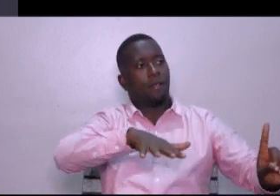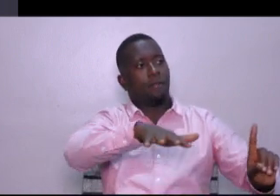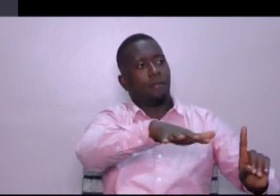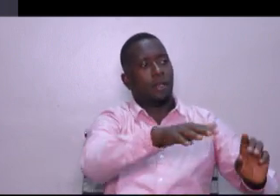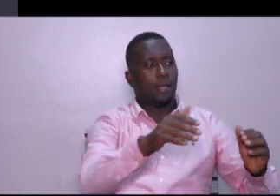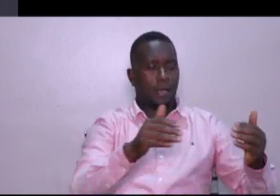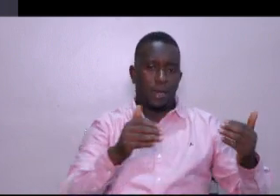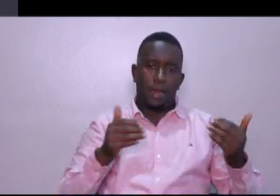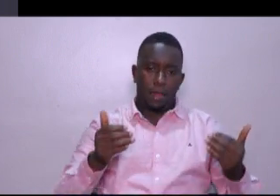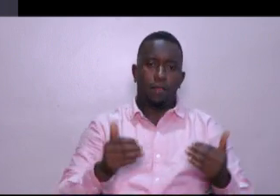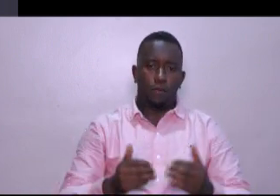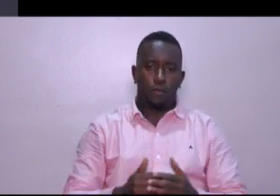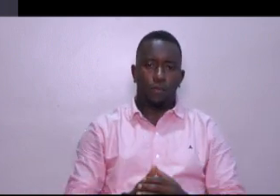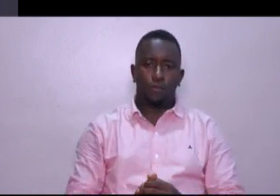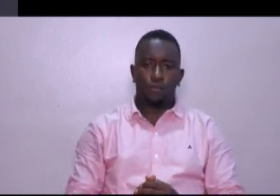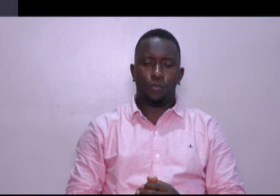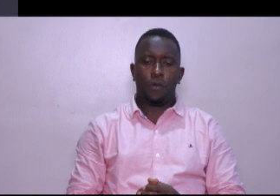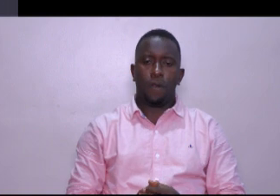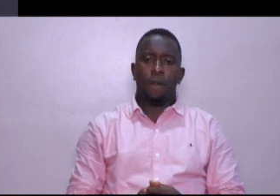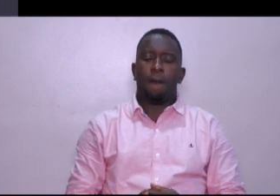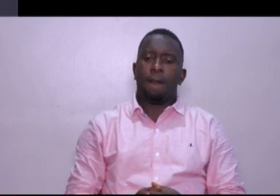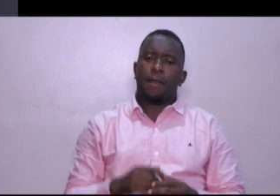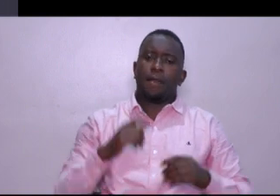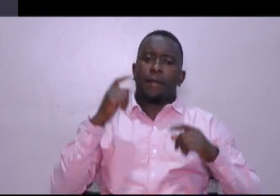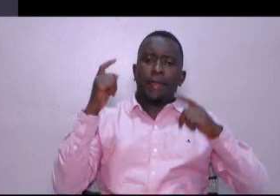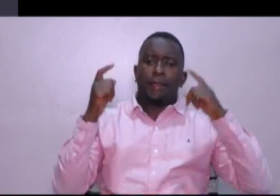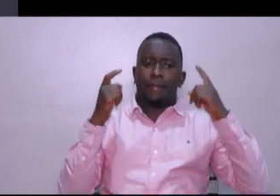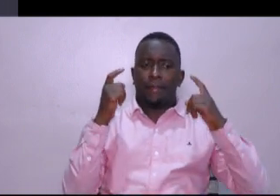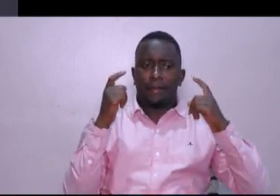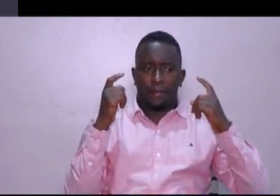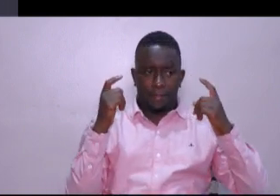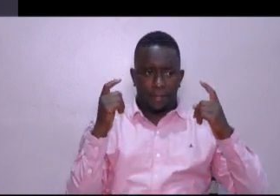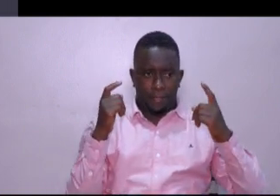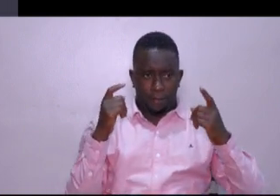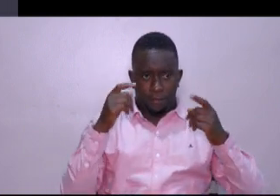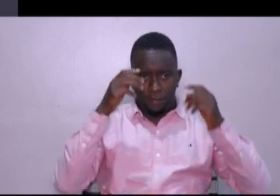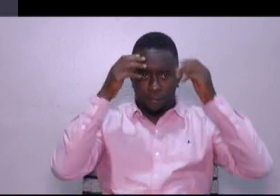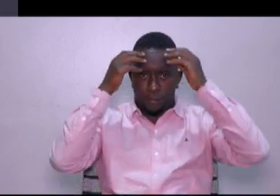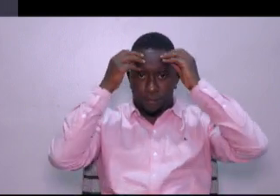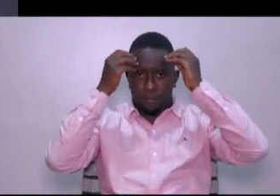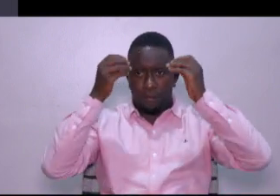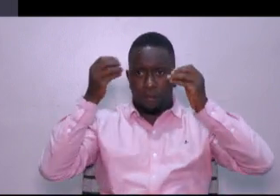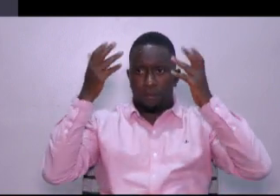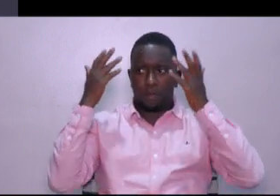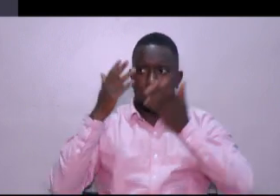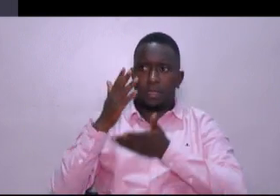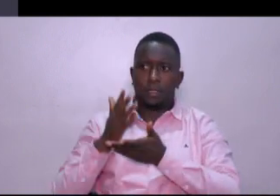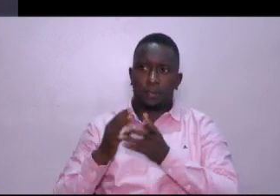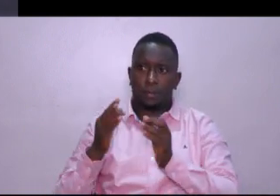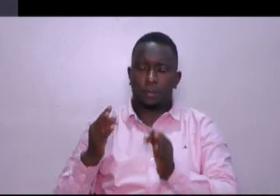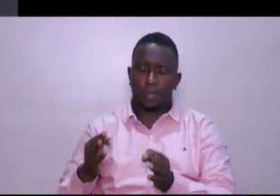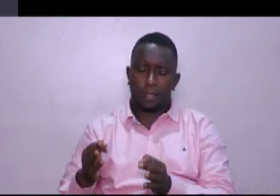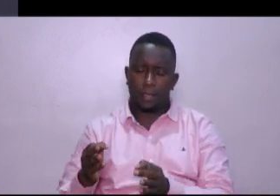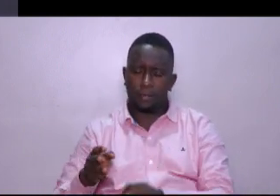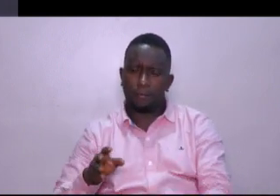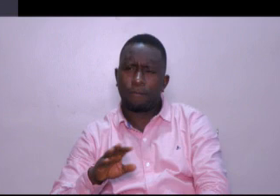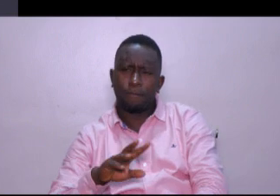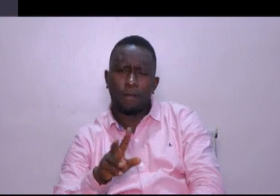Now, I think we have taken up, we have left something like a